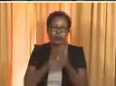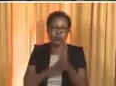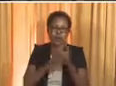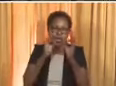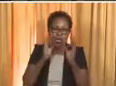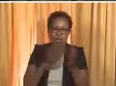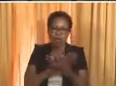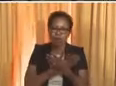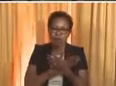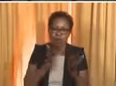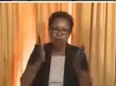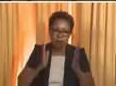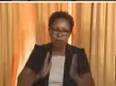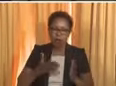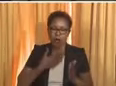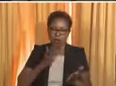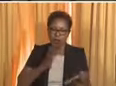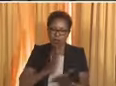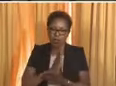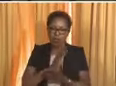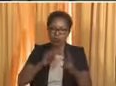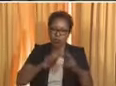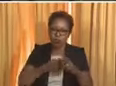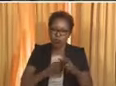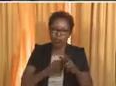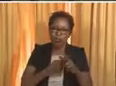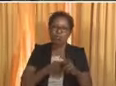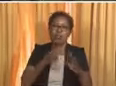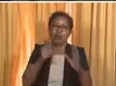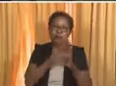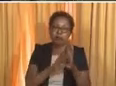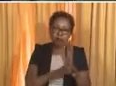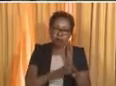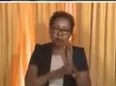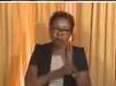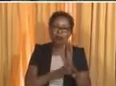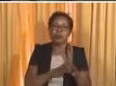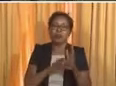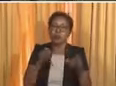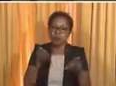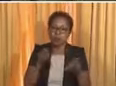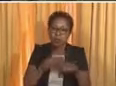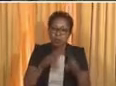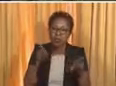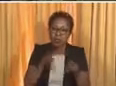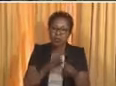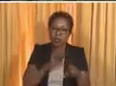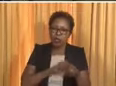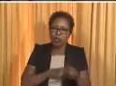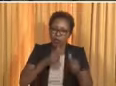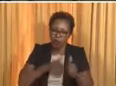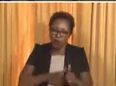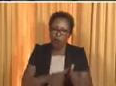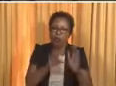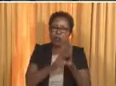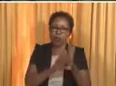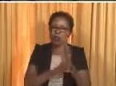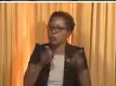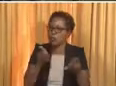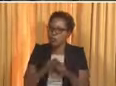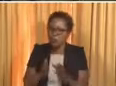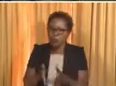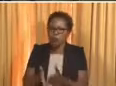to initiate a popular amendment to the Constitution, while respecting, upholding, and defending the Constitution, so too does the President in